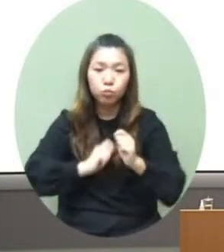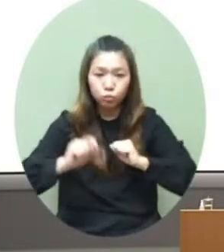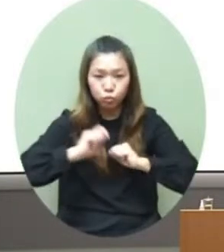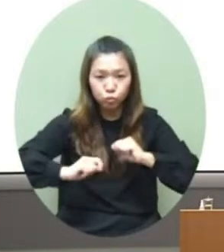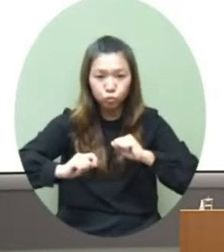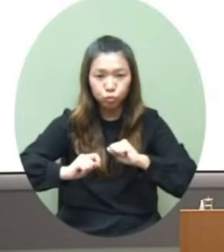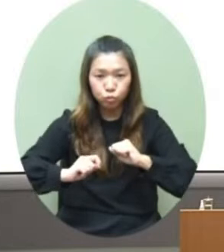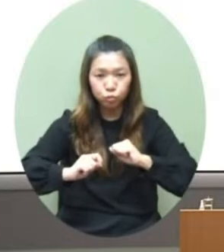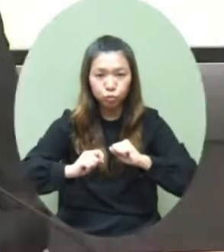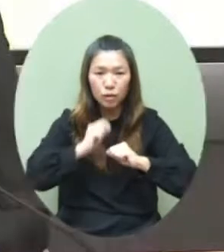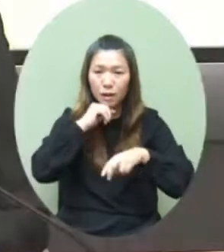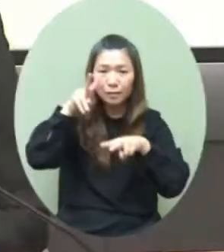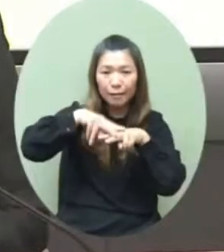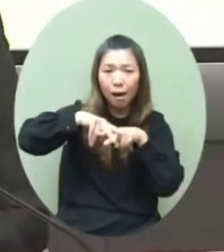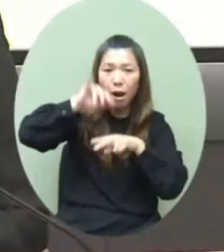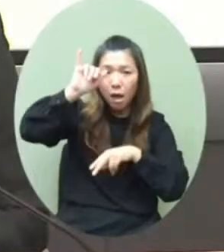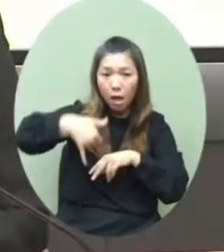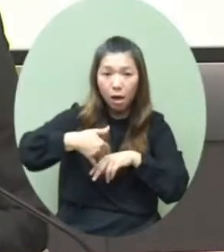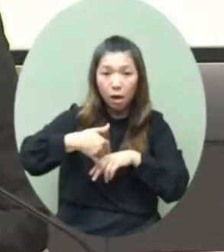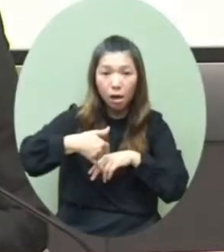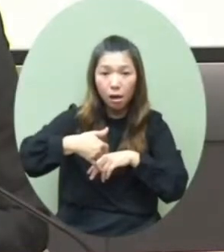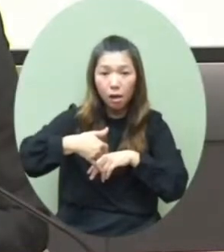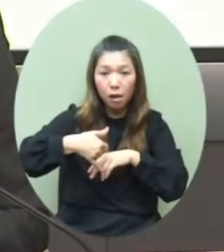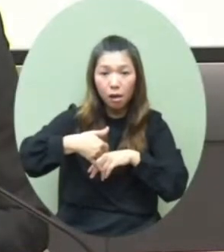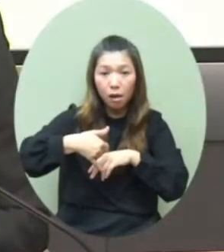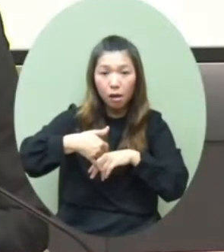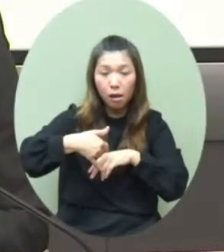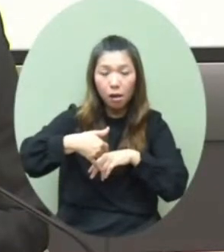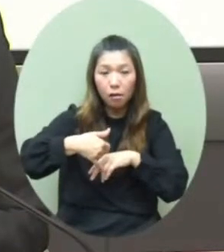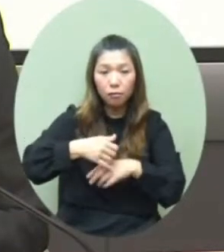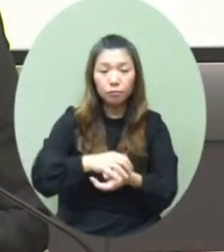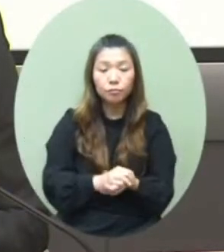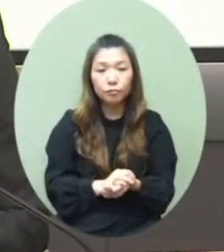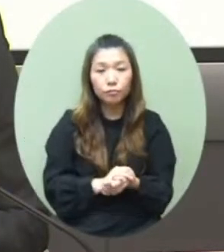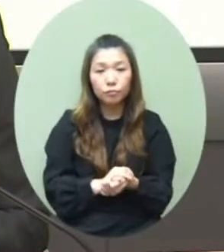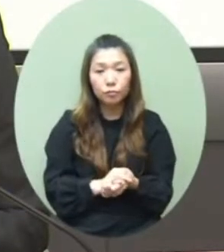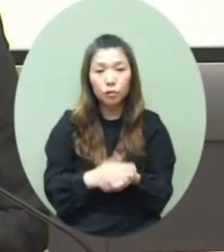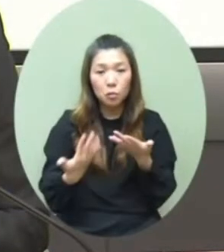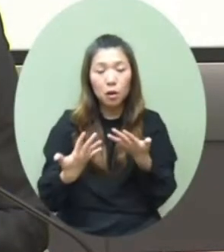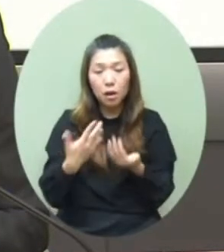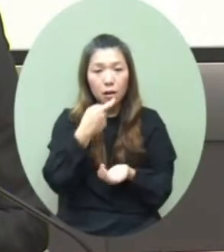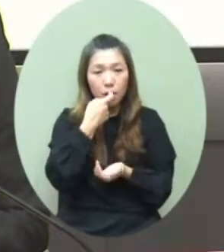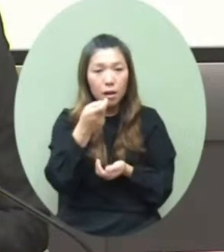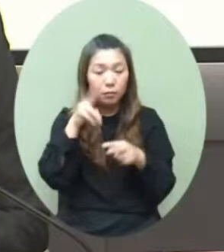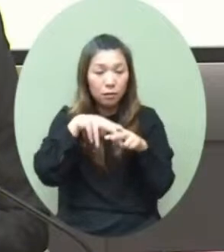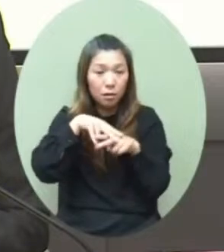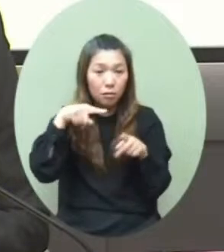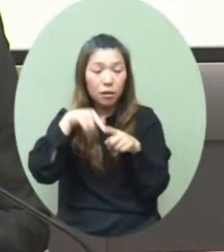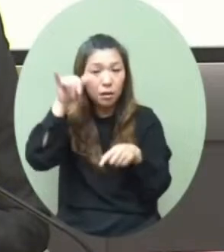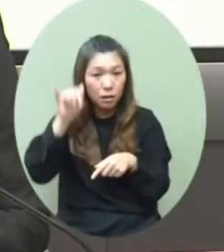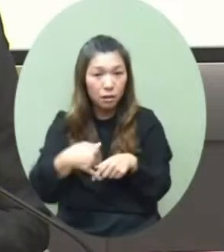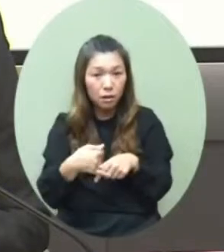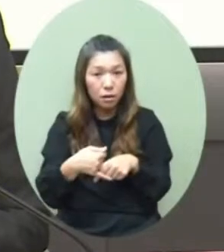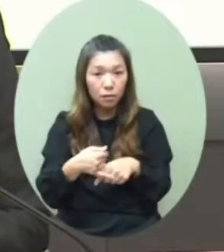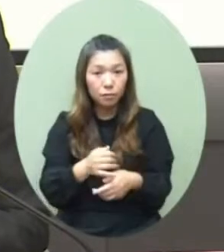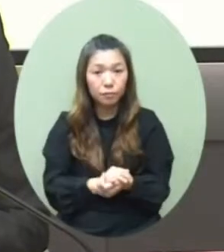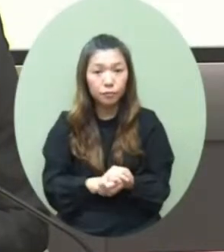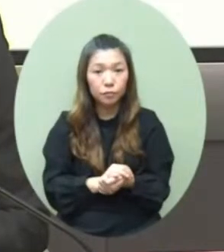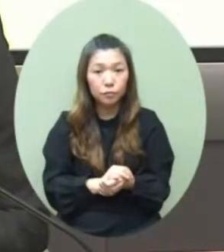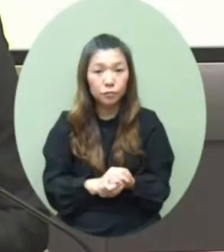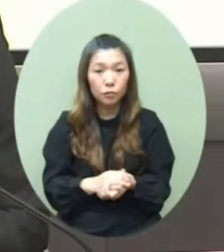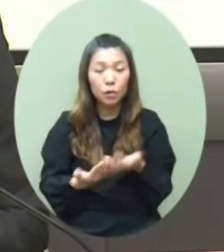Your question was on the Golden Week in May and whether mainland tourists would be